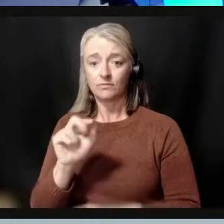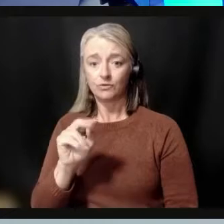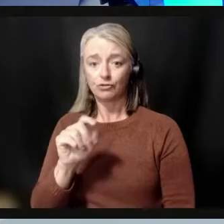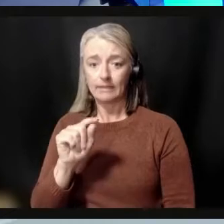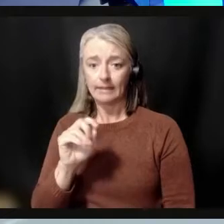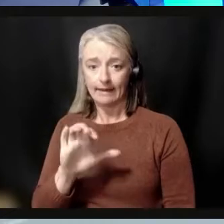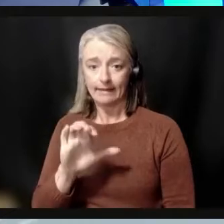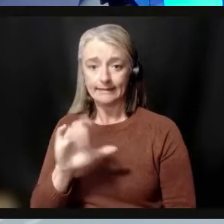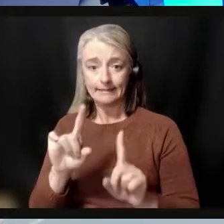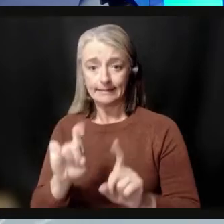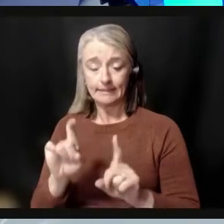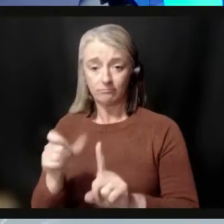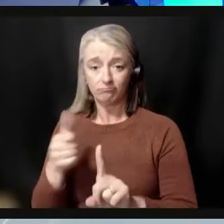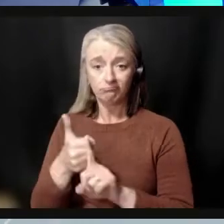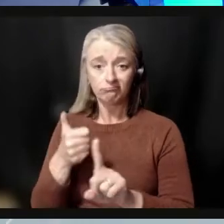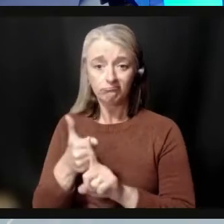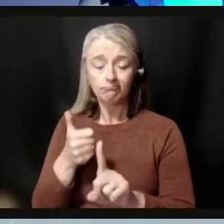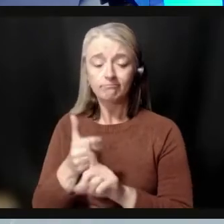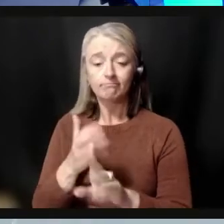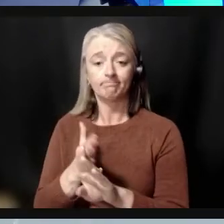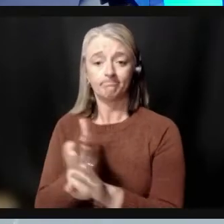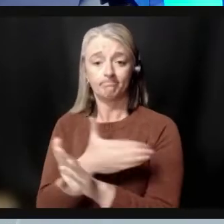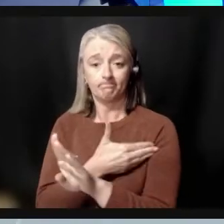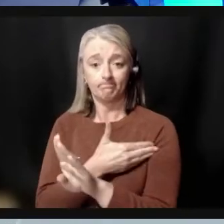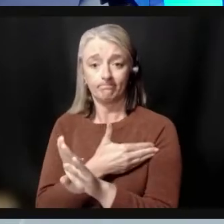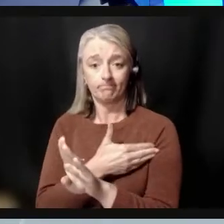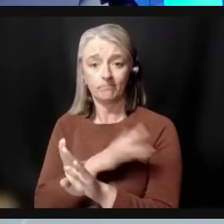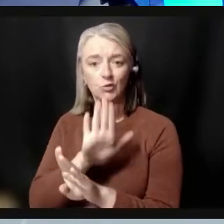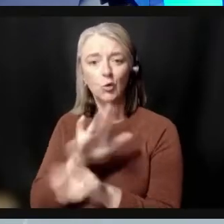you find out from your genetic test?